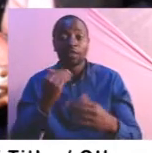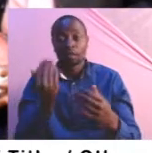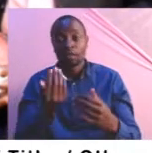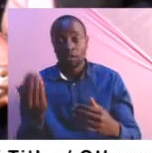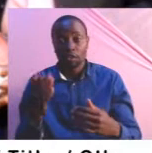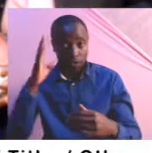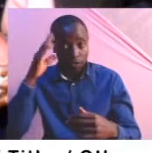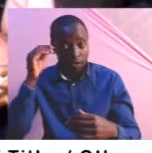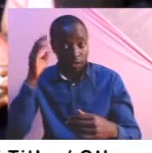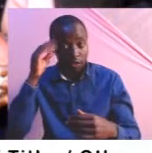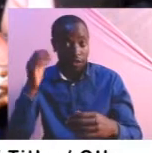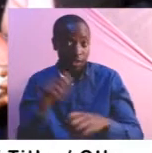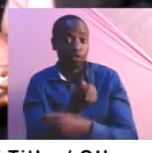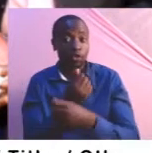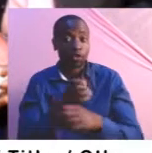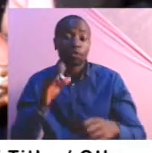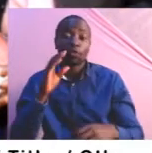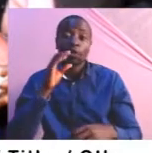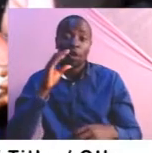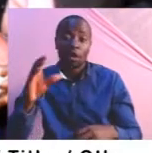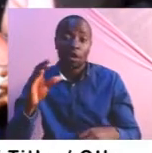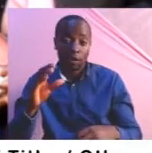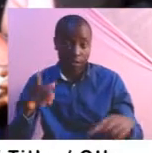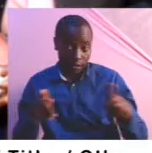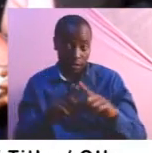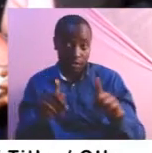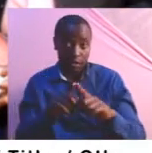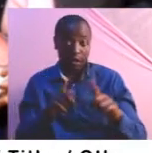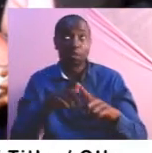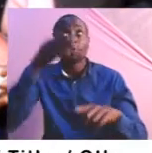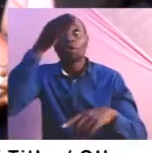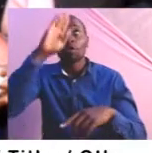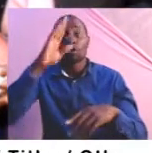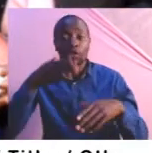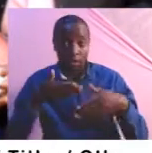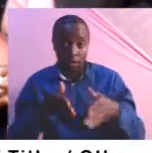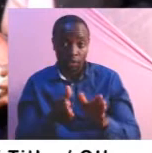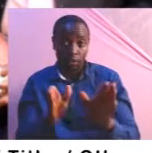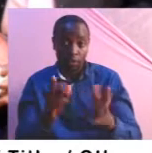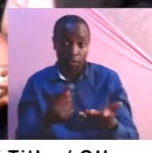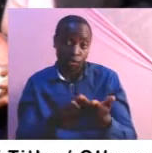been told, you cannot curse them. And even though God is allowing him to go,